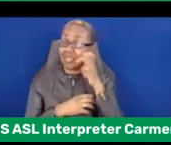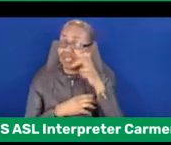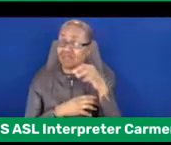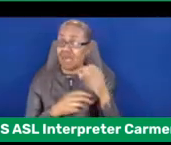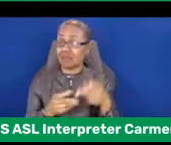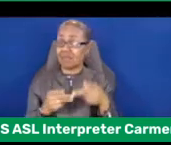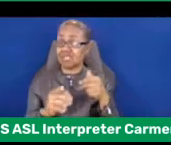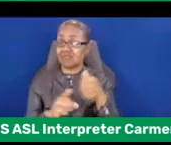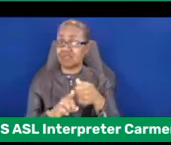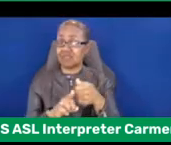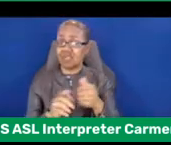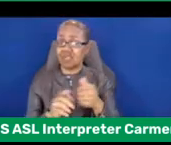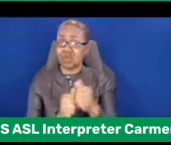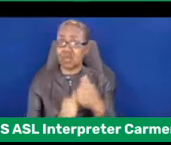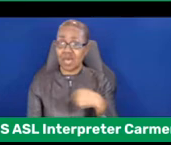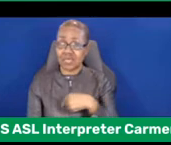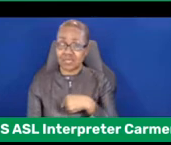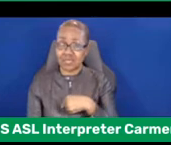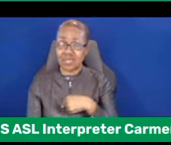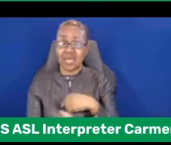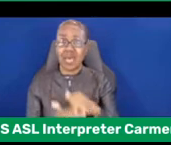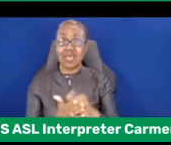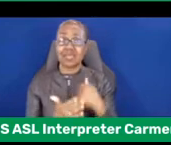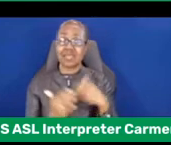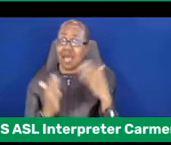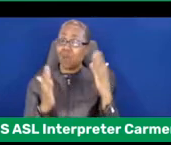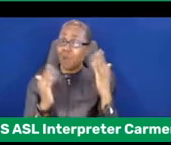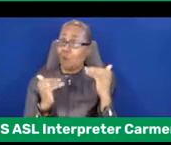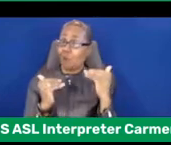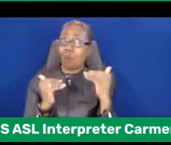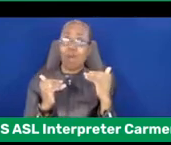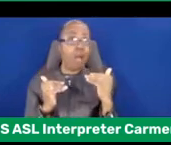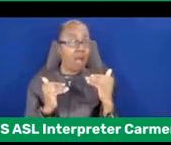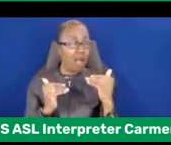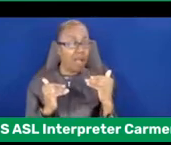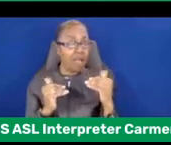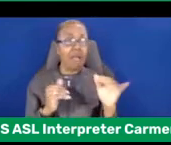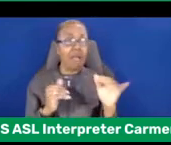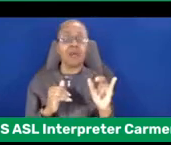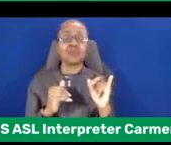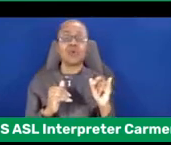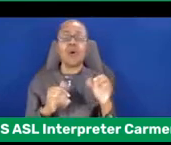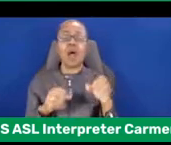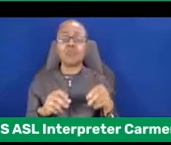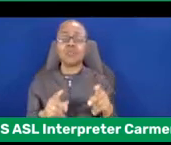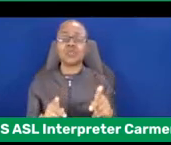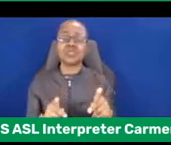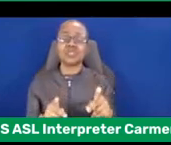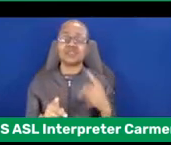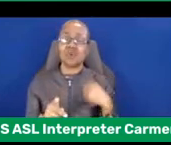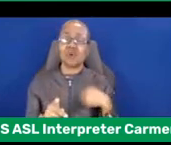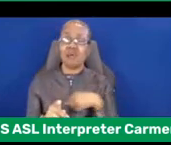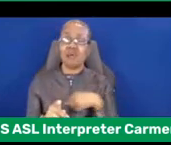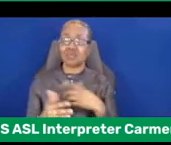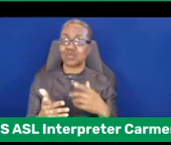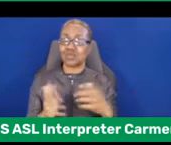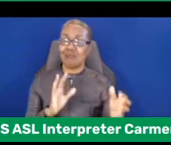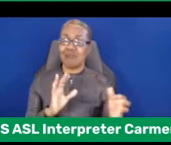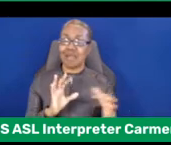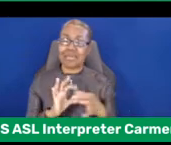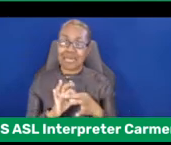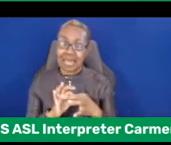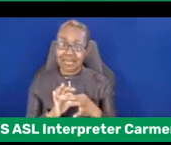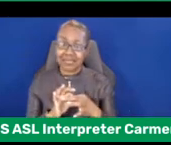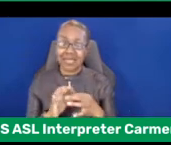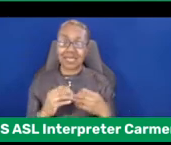us, which is our big hope, wink, wink. But two, where there's opportunities for us to connect and have